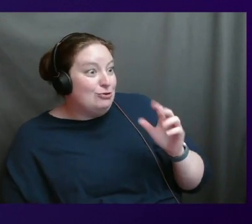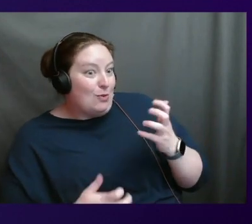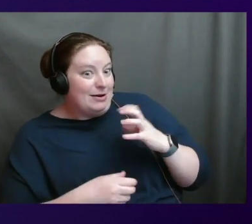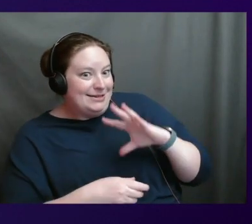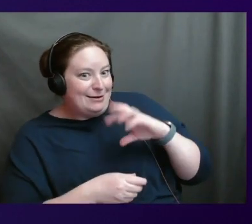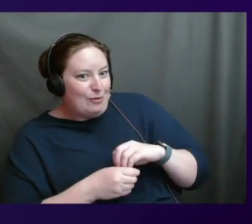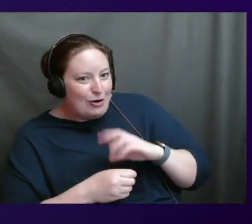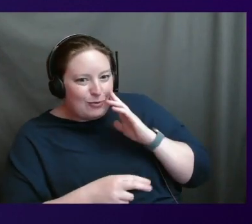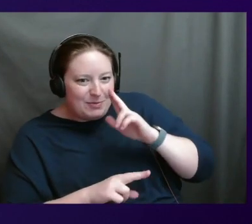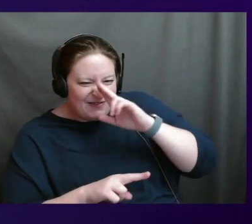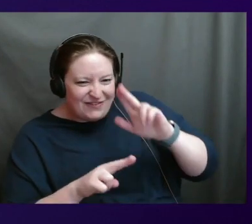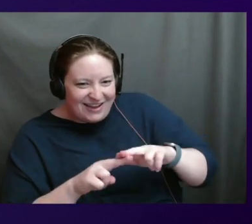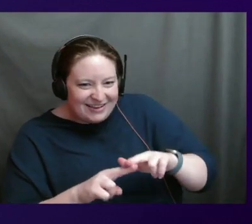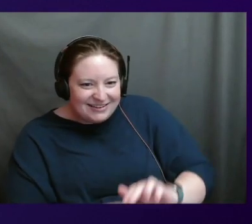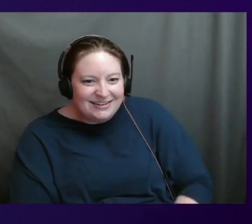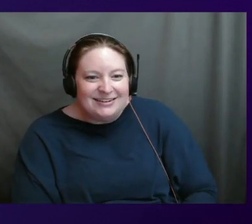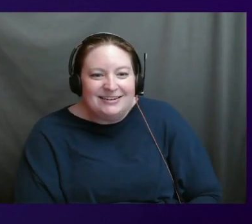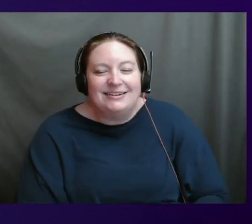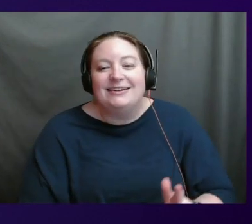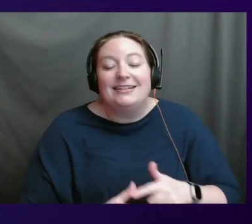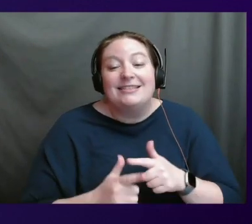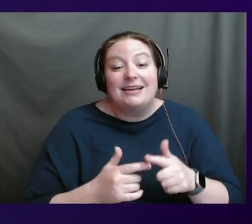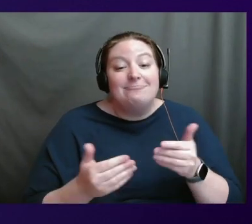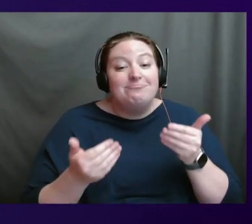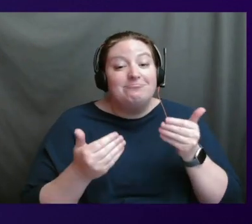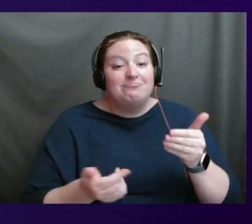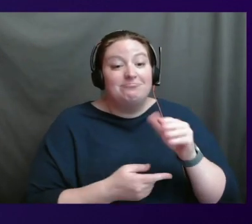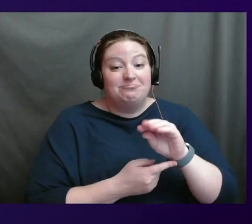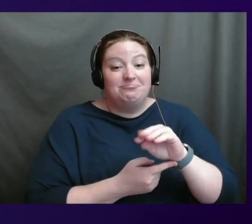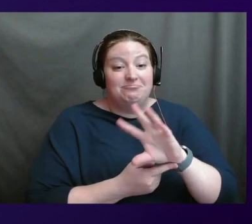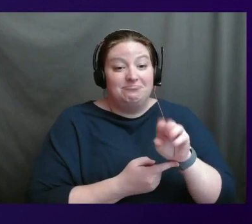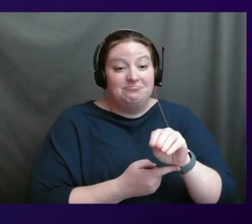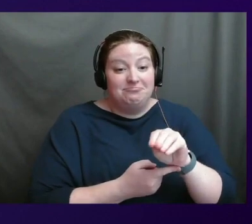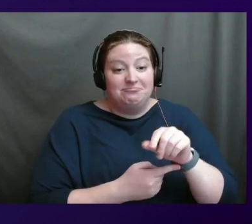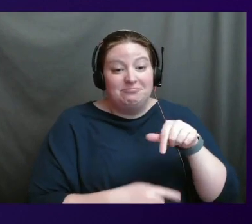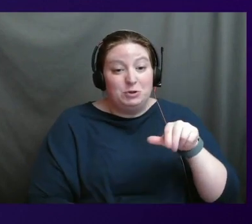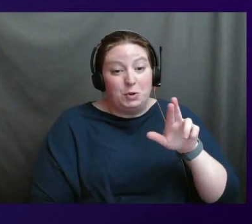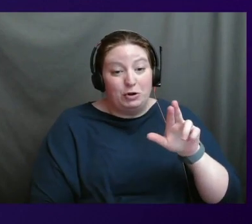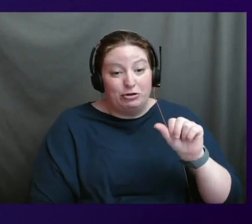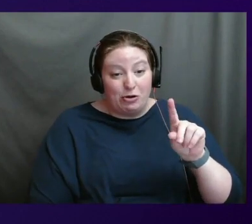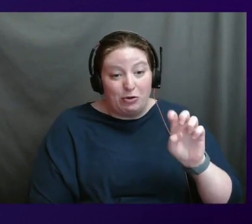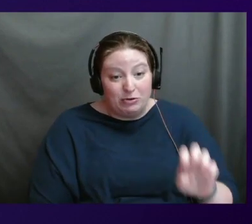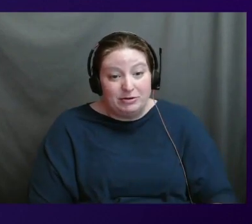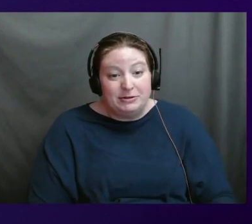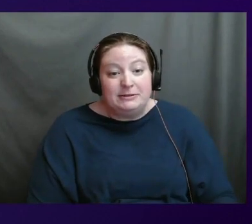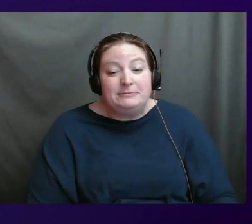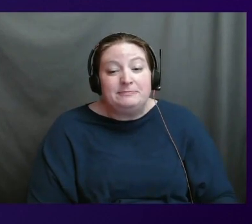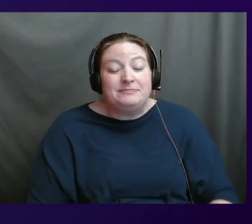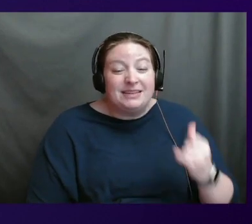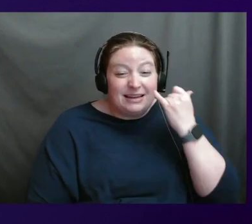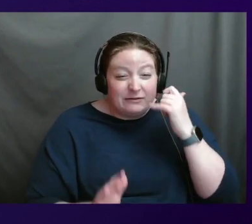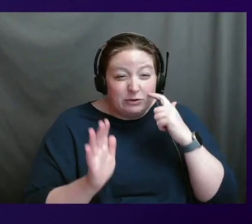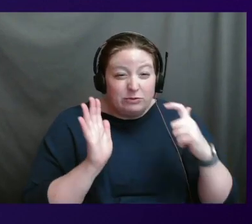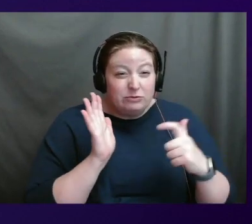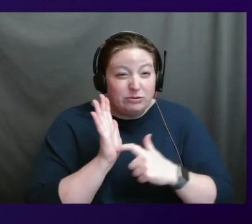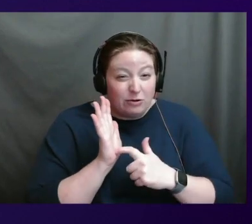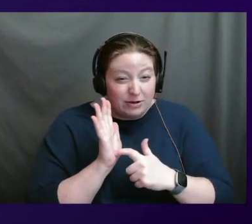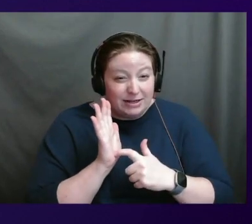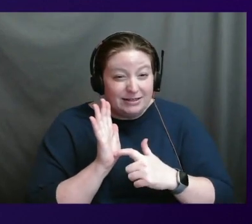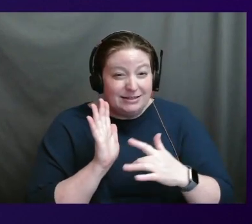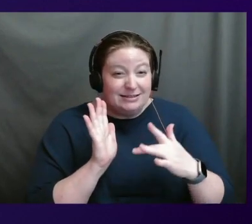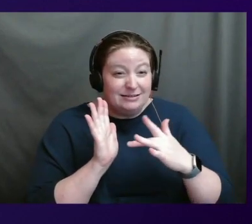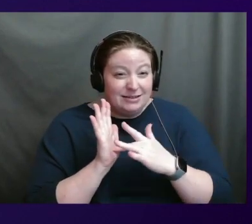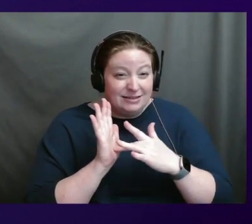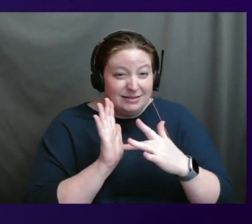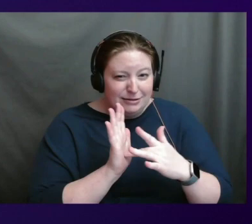Yes. Then go ahead and hit that QR code. And I think you'll notice that if you press the buttons a couple, can you do that for